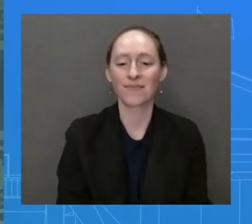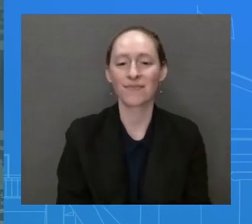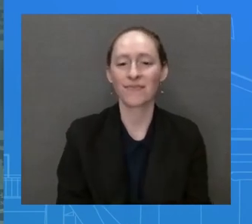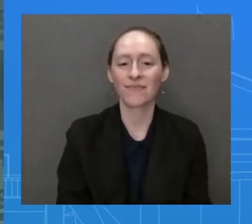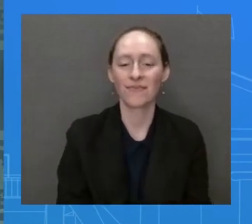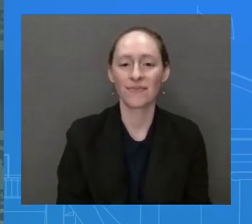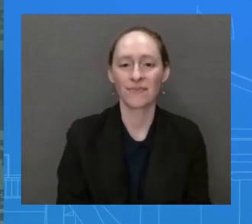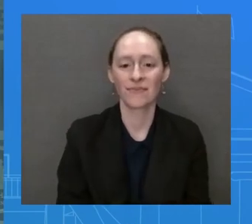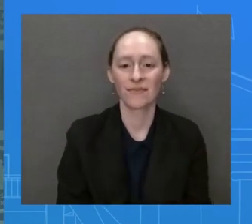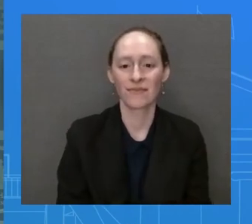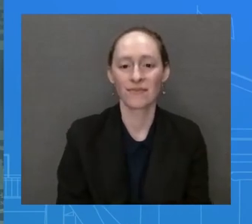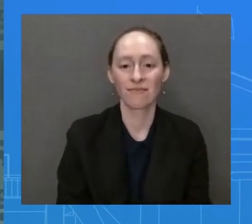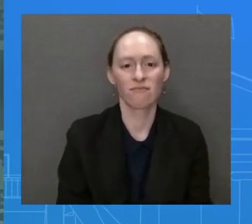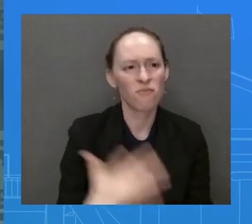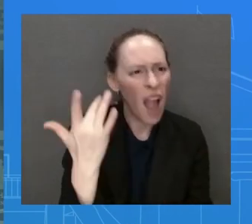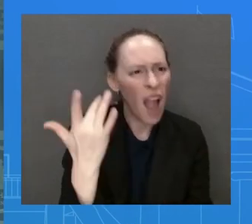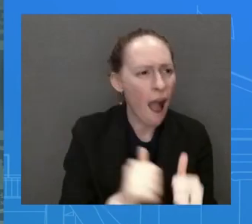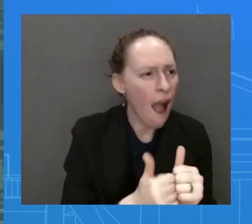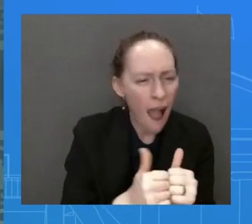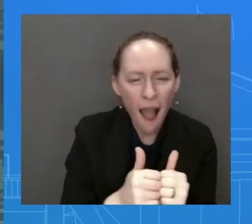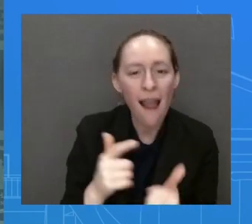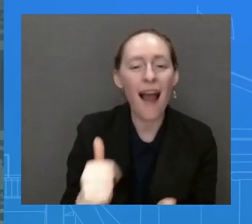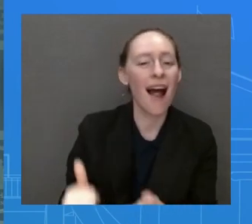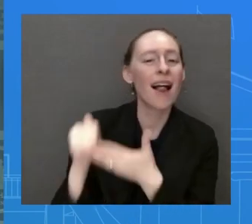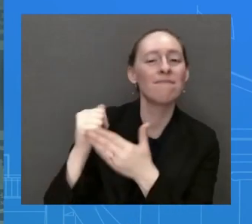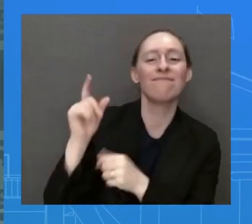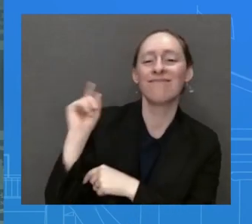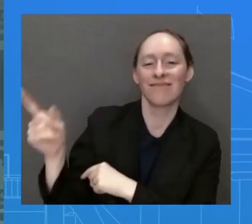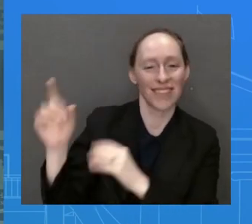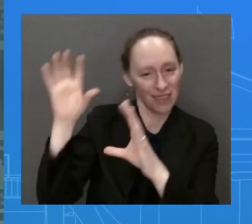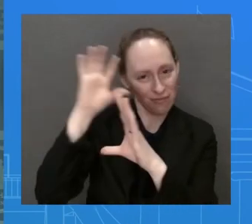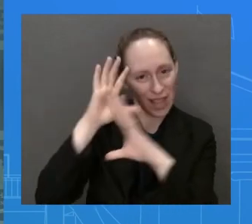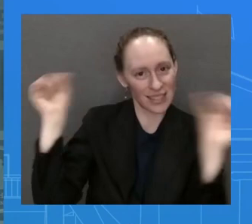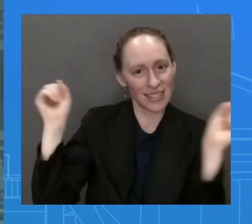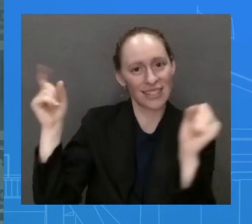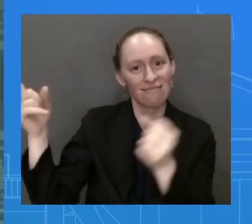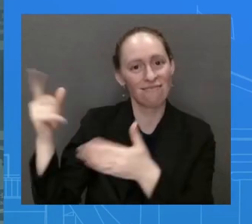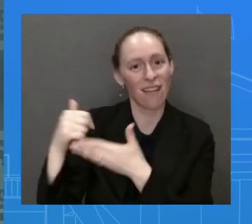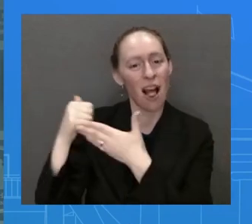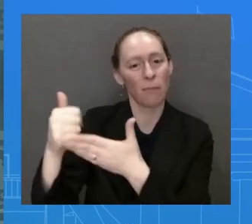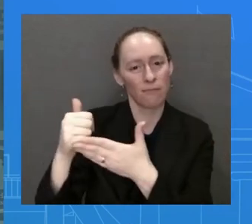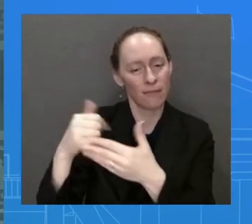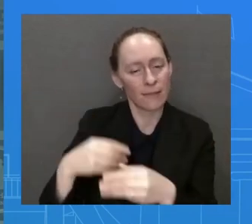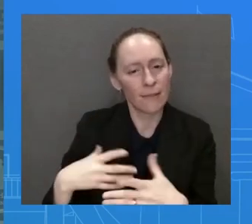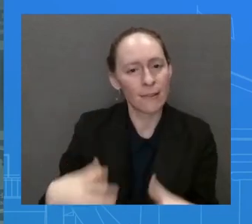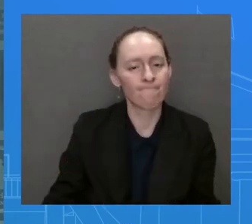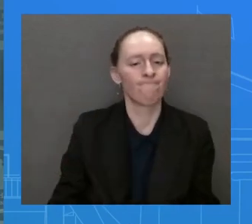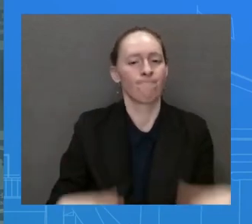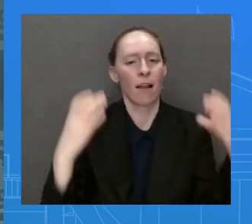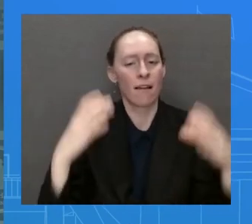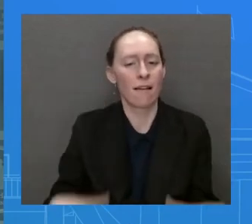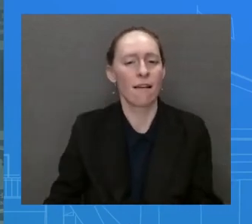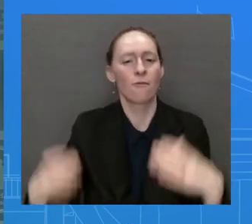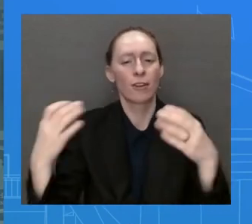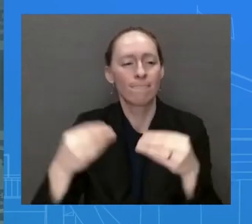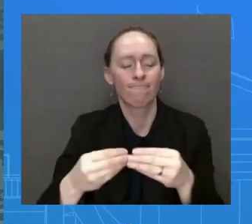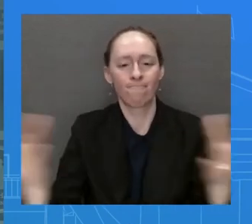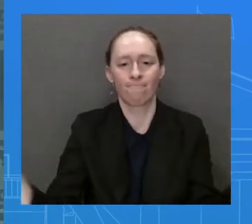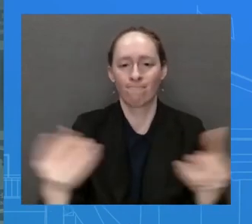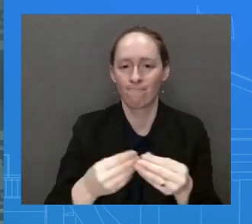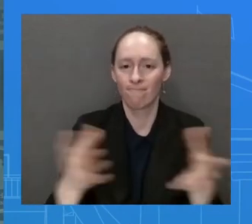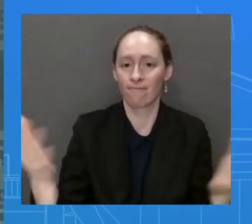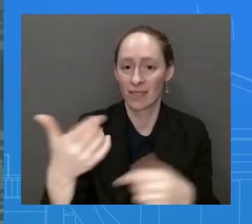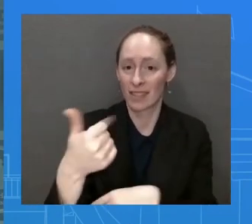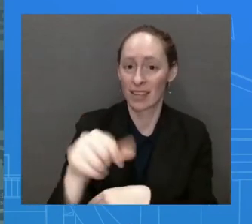oil supply, which were also historic actions that this president took. This is further proof the president's economic plan is working. Even though